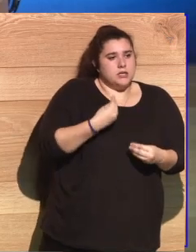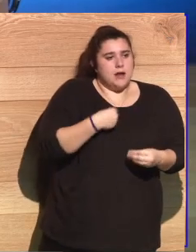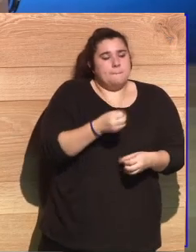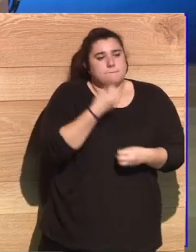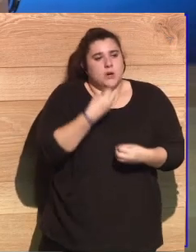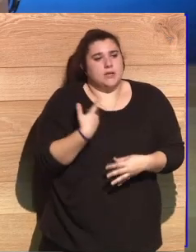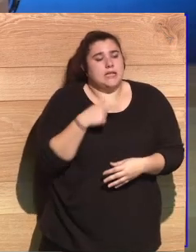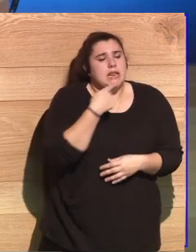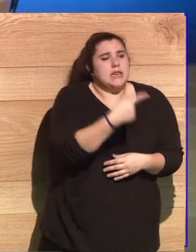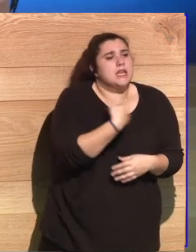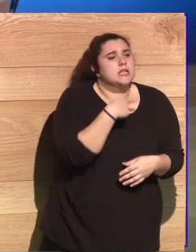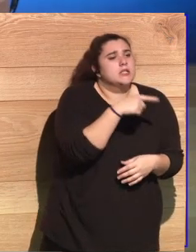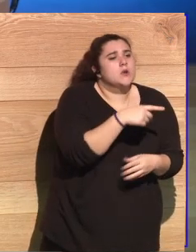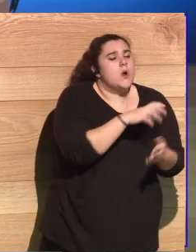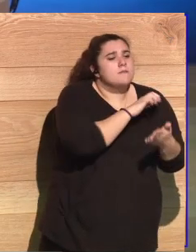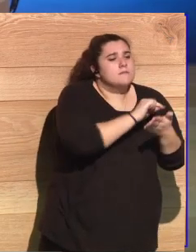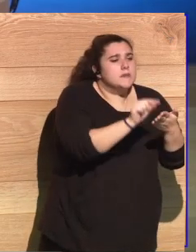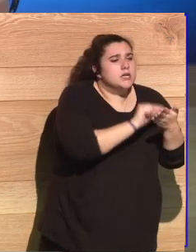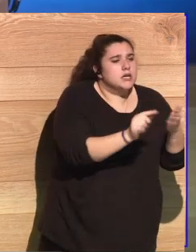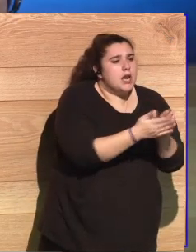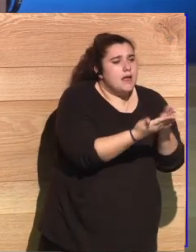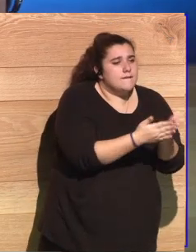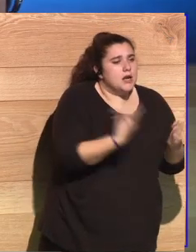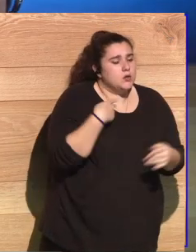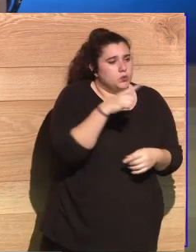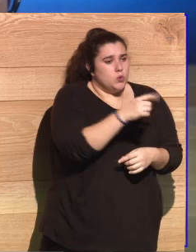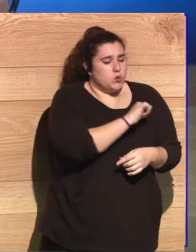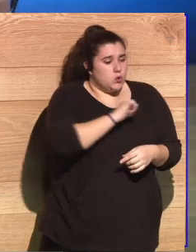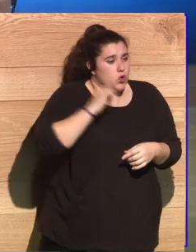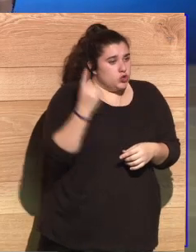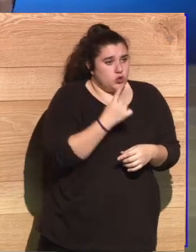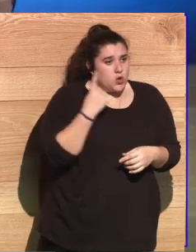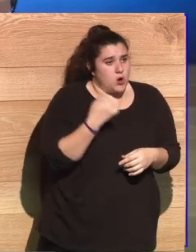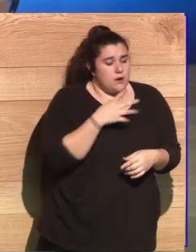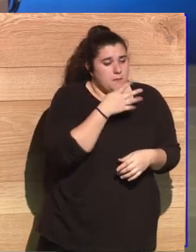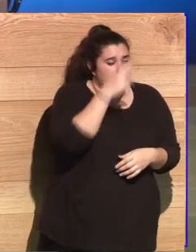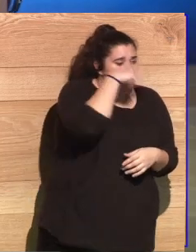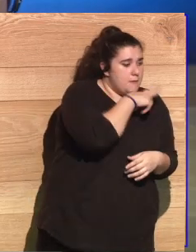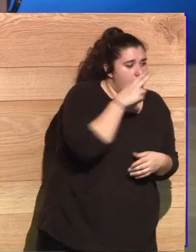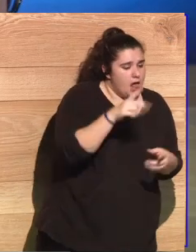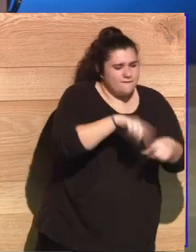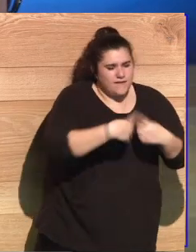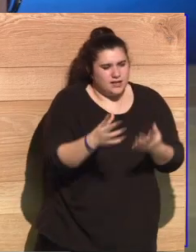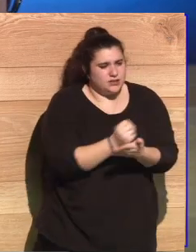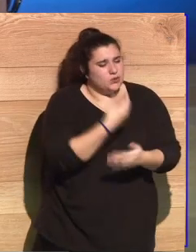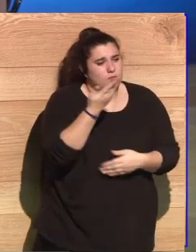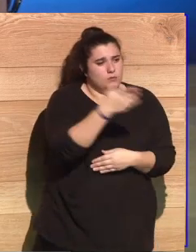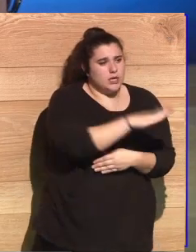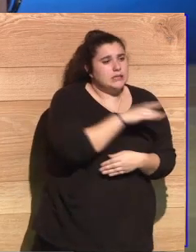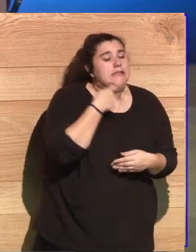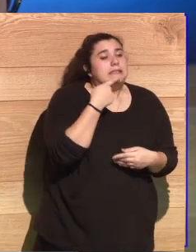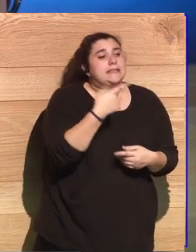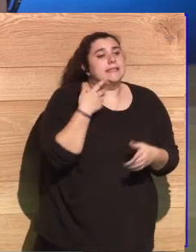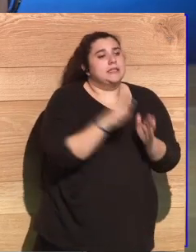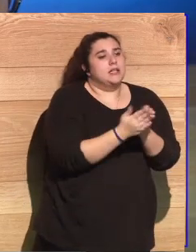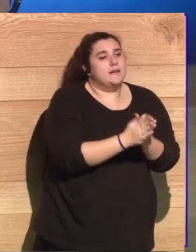Fíjate, dices que escribiste el libro una vez solo quedaba. So you say that you wrote the book once you were the only one left from your family.